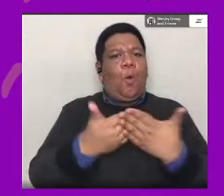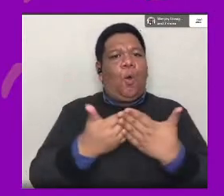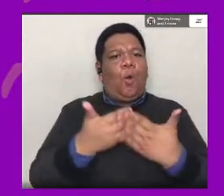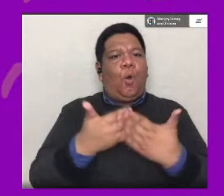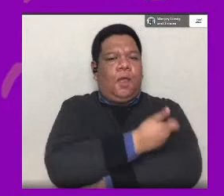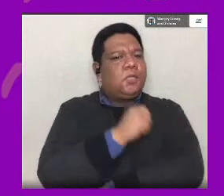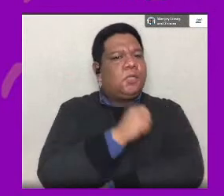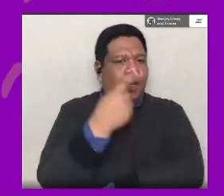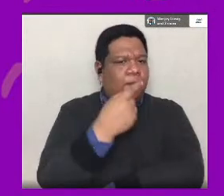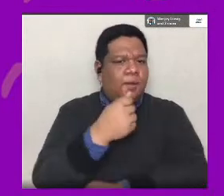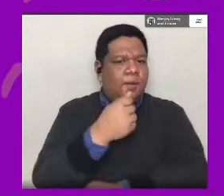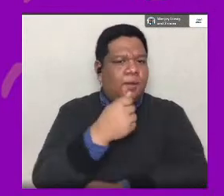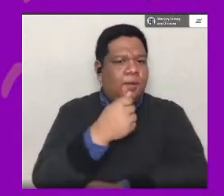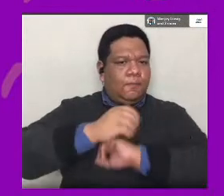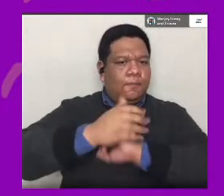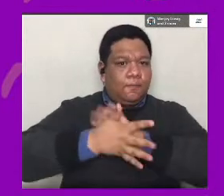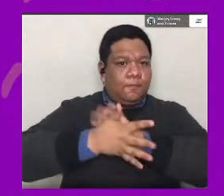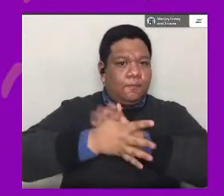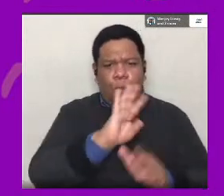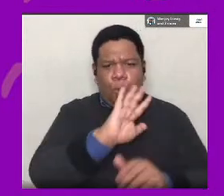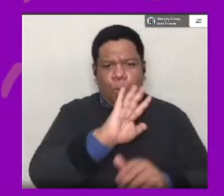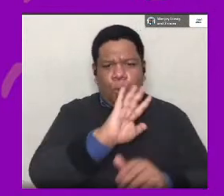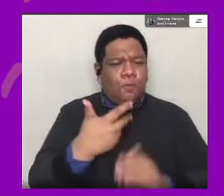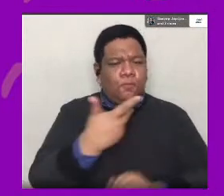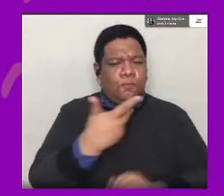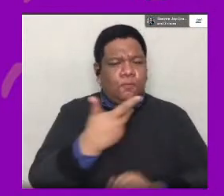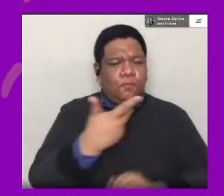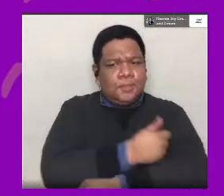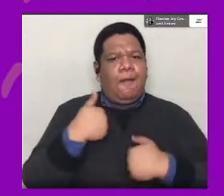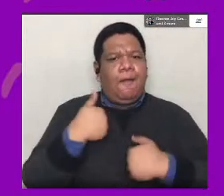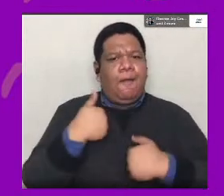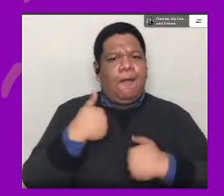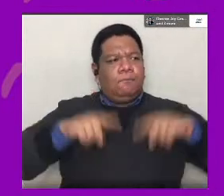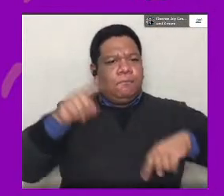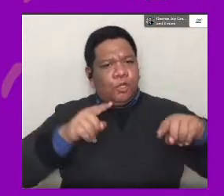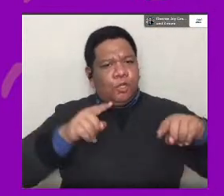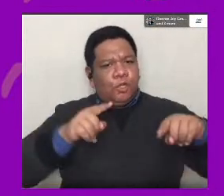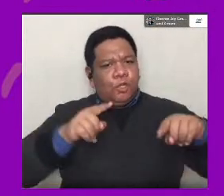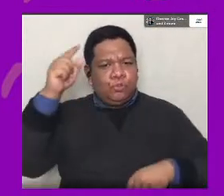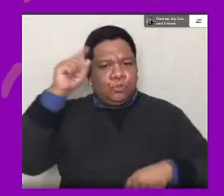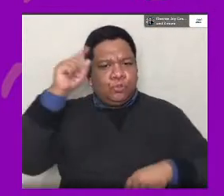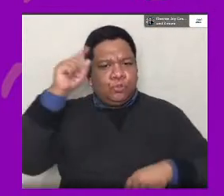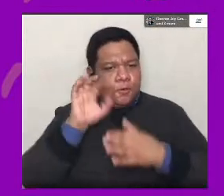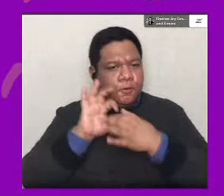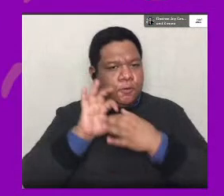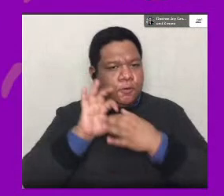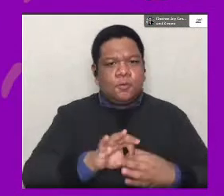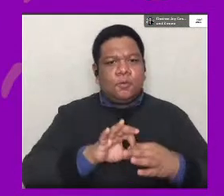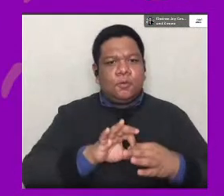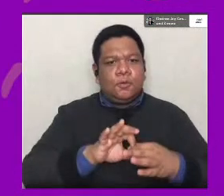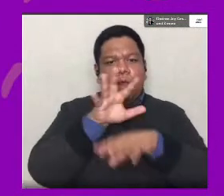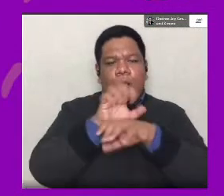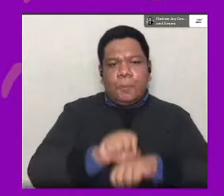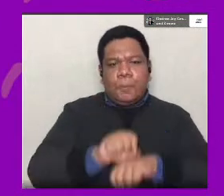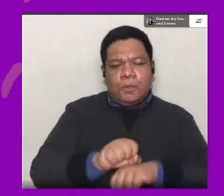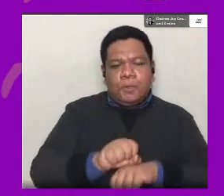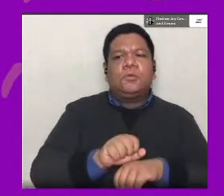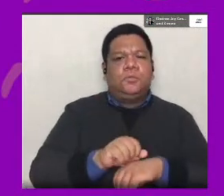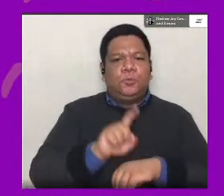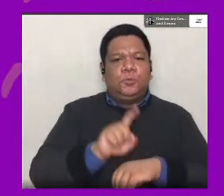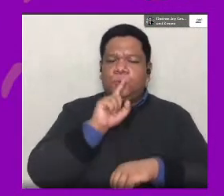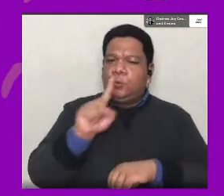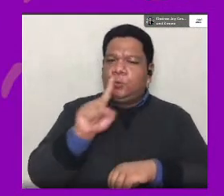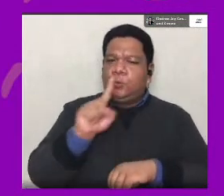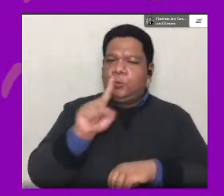Gender inequality based in underlying power relations and restrictive gender norms is, of course, a key determinant of